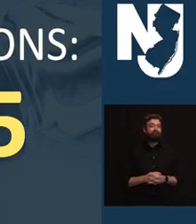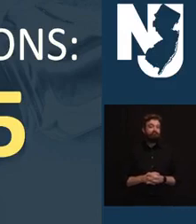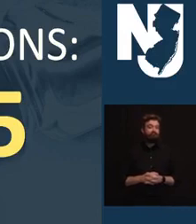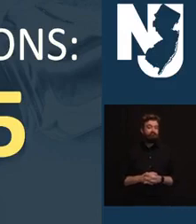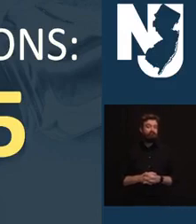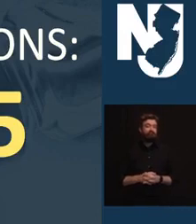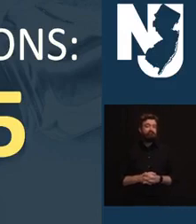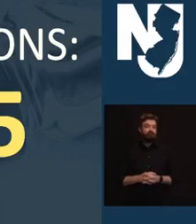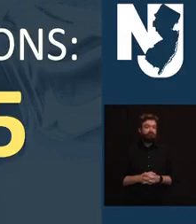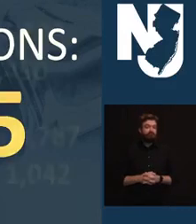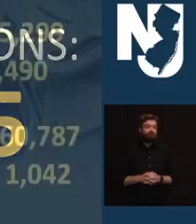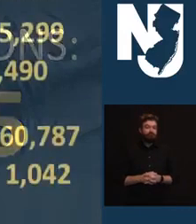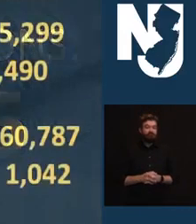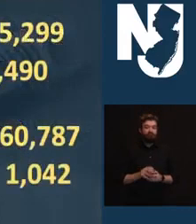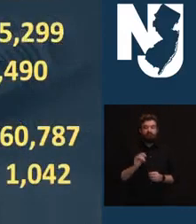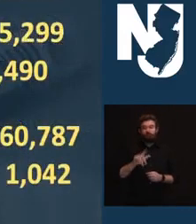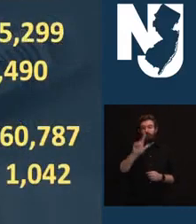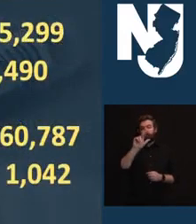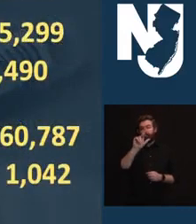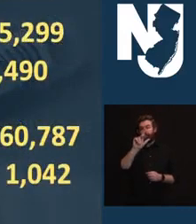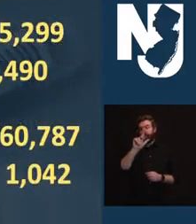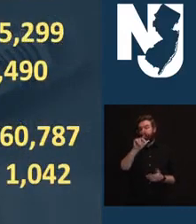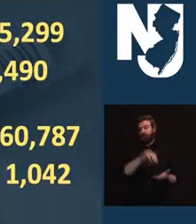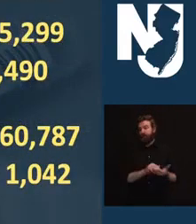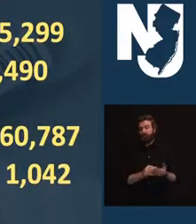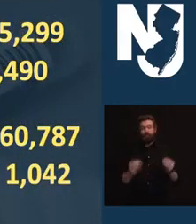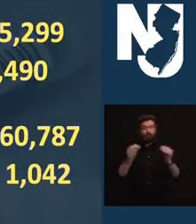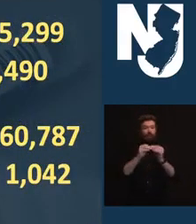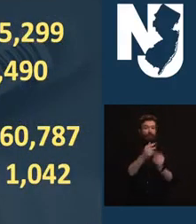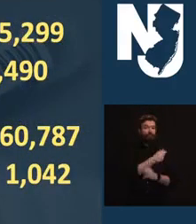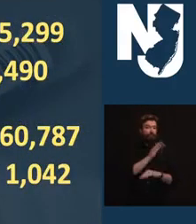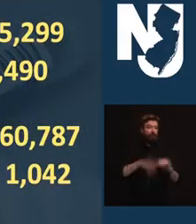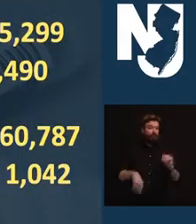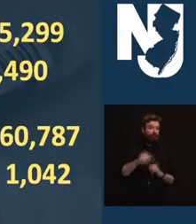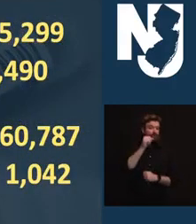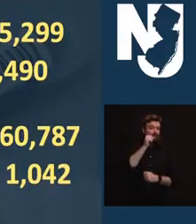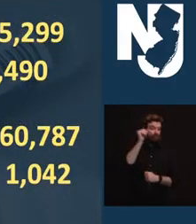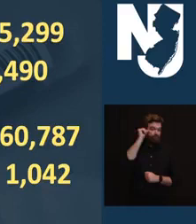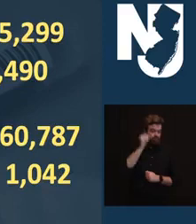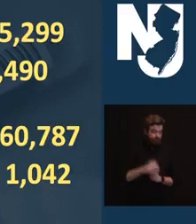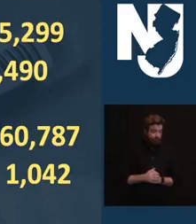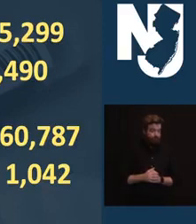yesterday. The number of cases, unfortunately, also continues to increase.